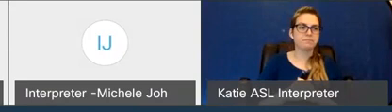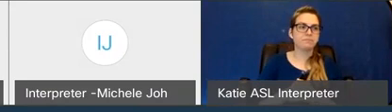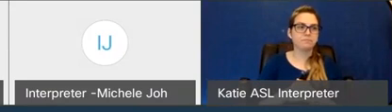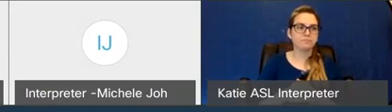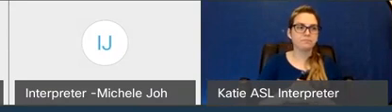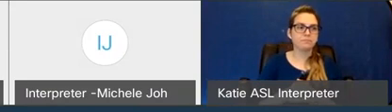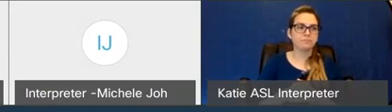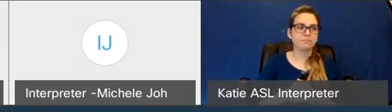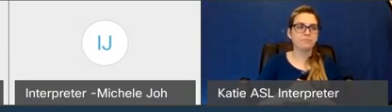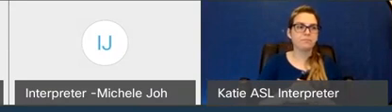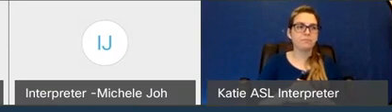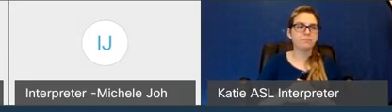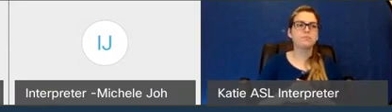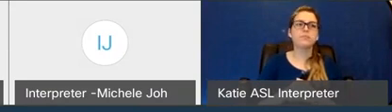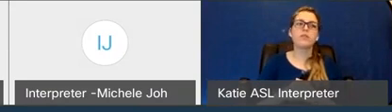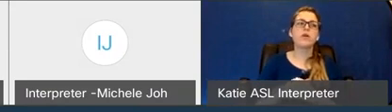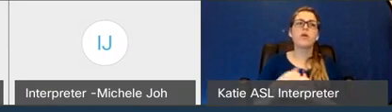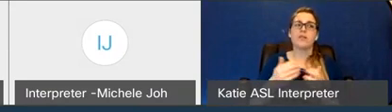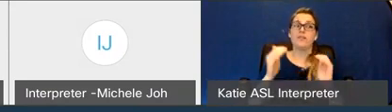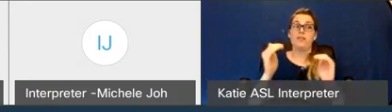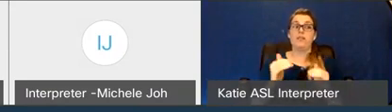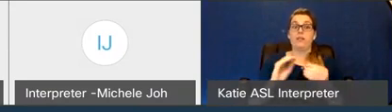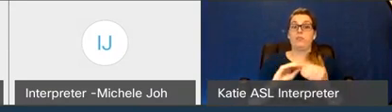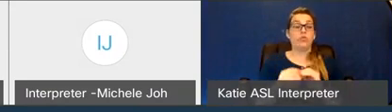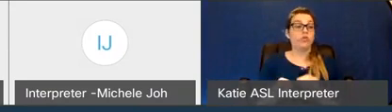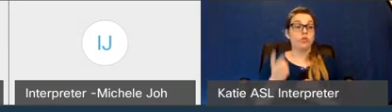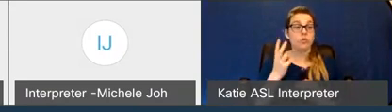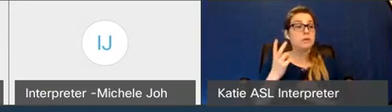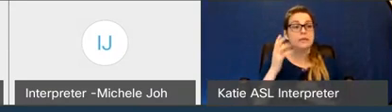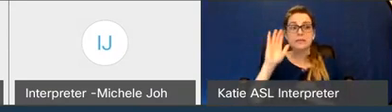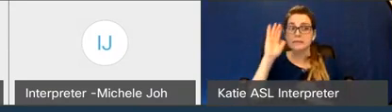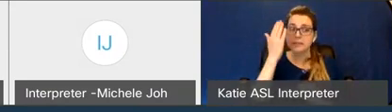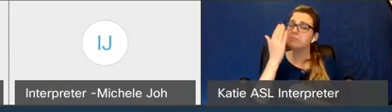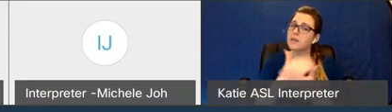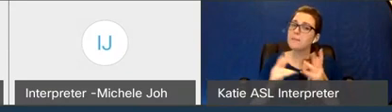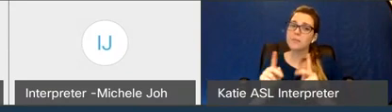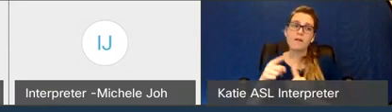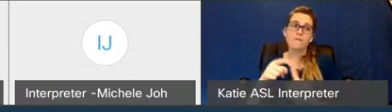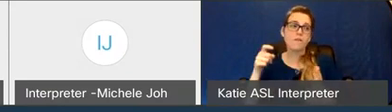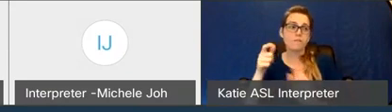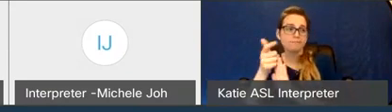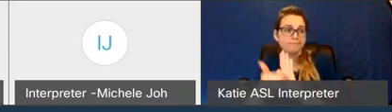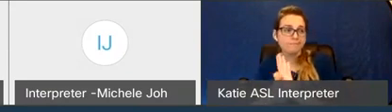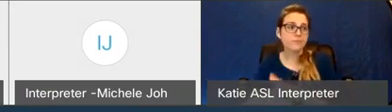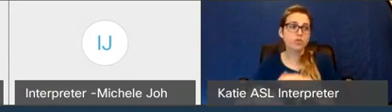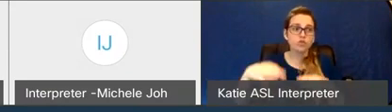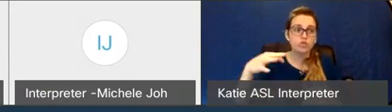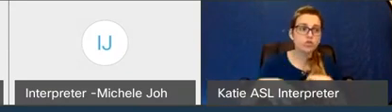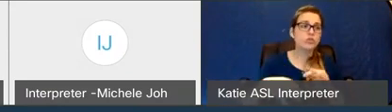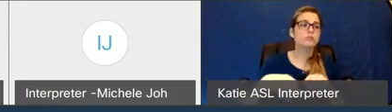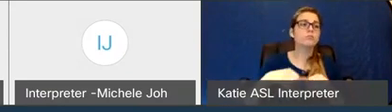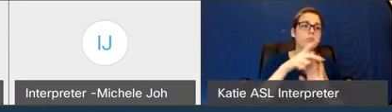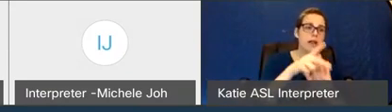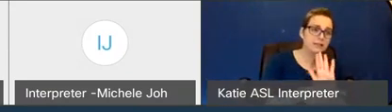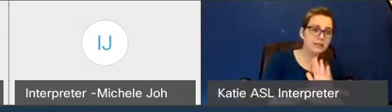we have, it looks like, a fairly even number of participants from the judiciary and from probation and parole,